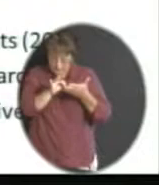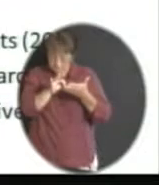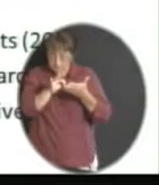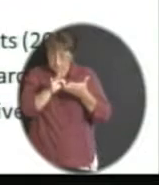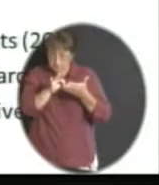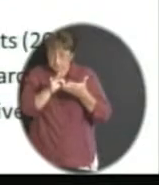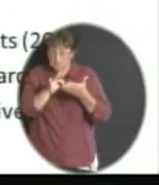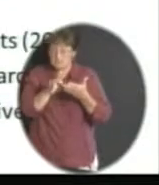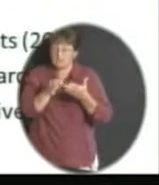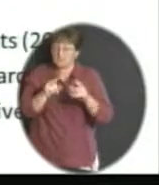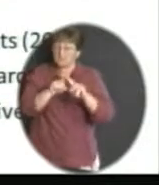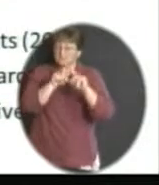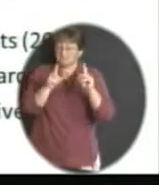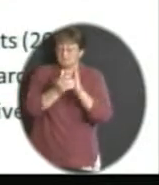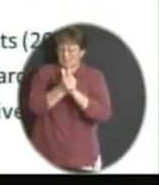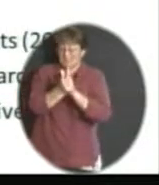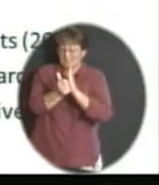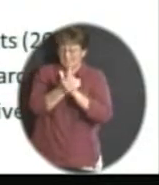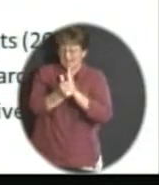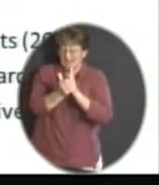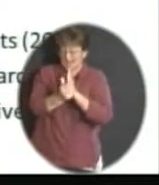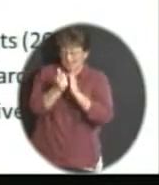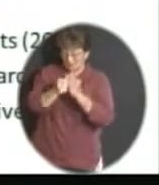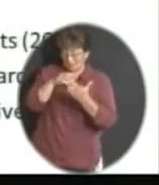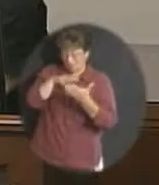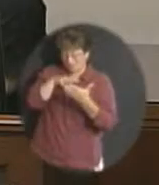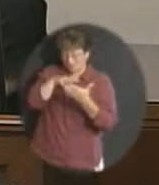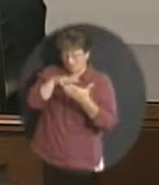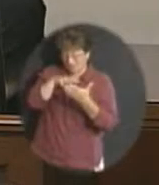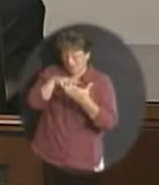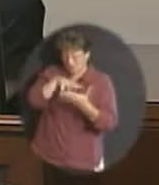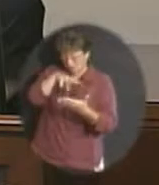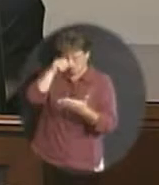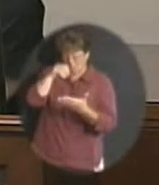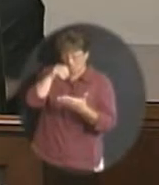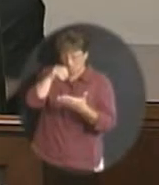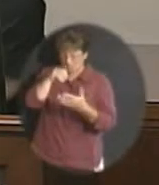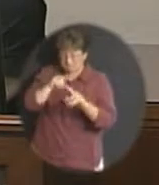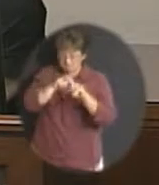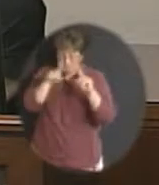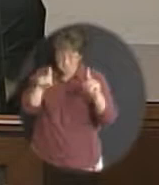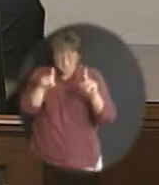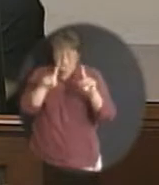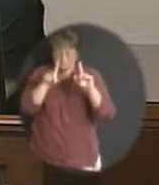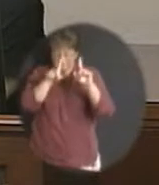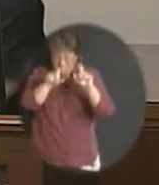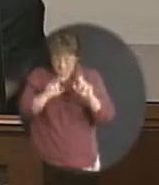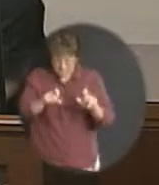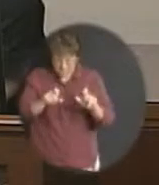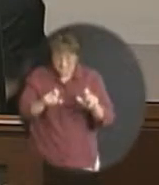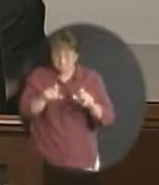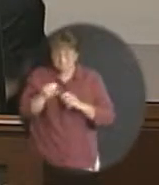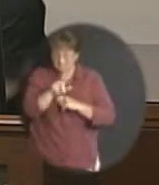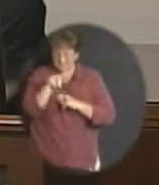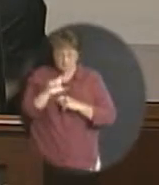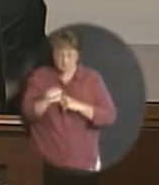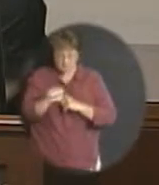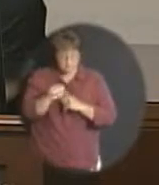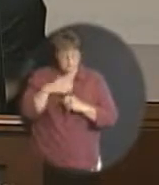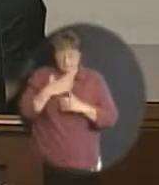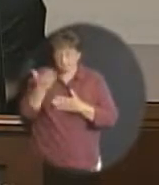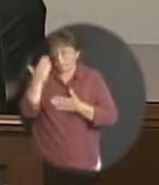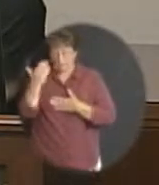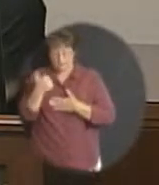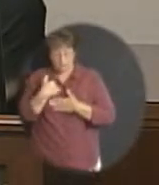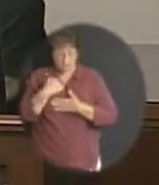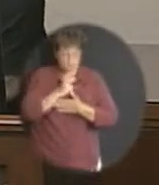different types of learning in terms of testing styles. We've been so used to a straight multiple choice test. So those are all things that as we